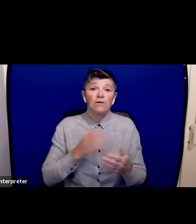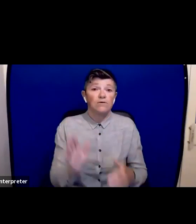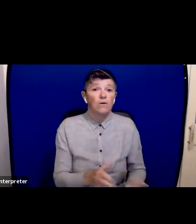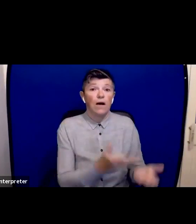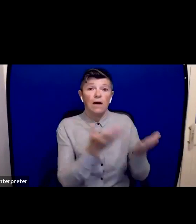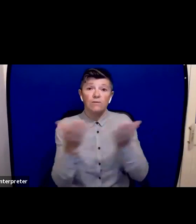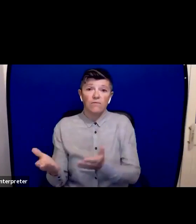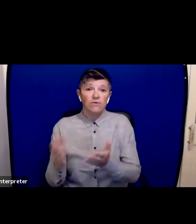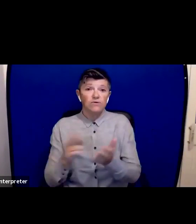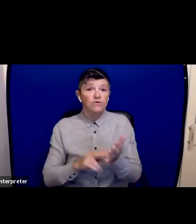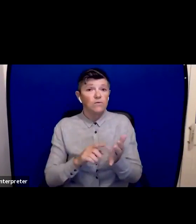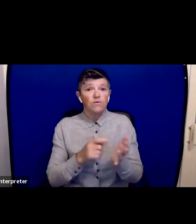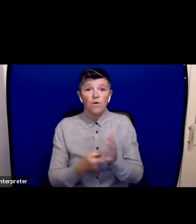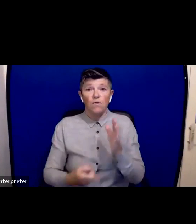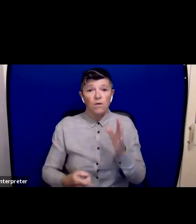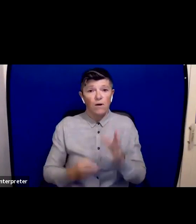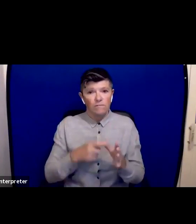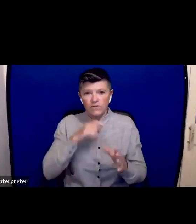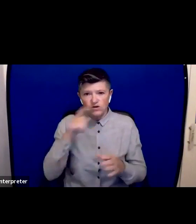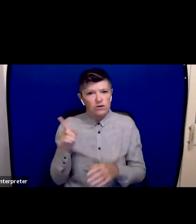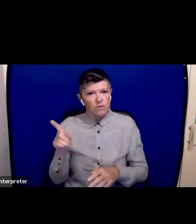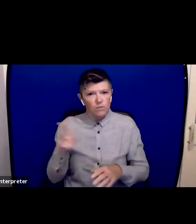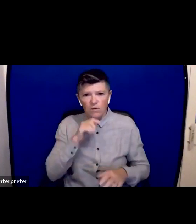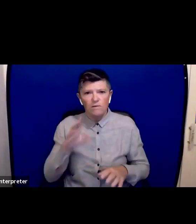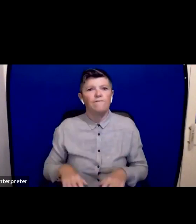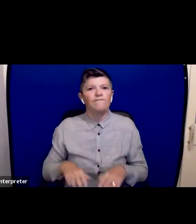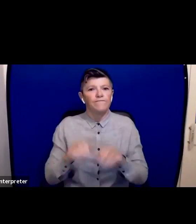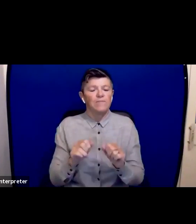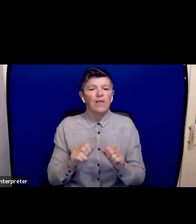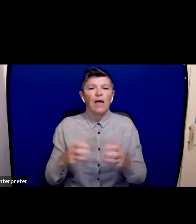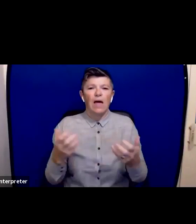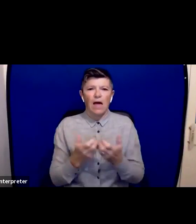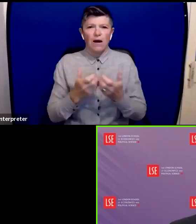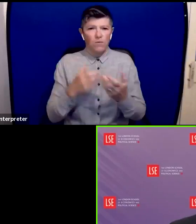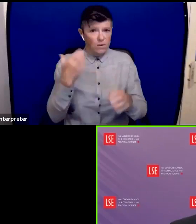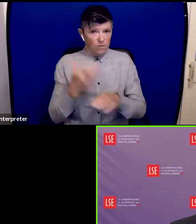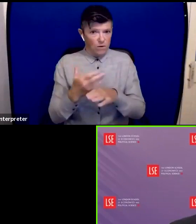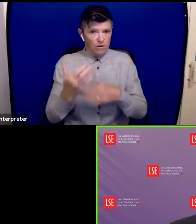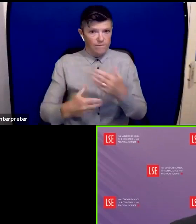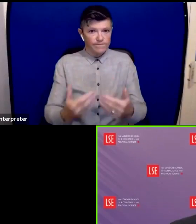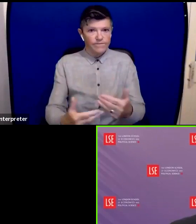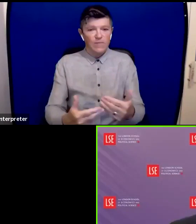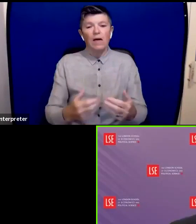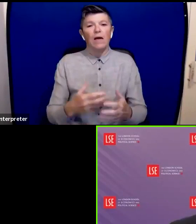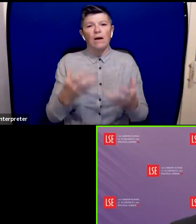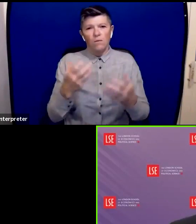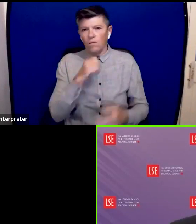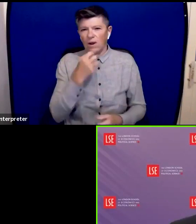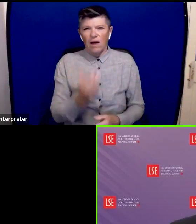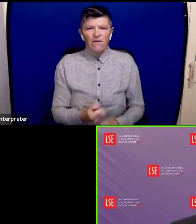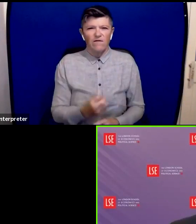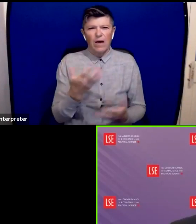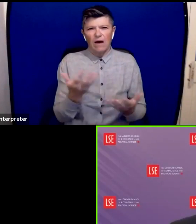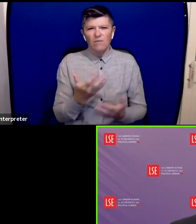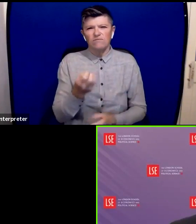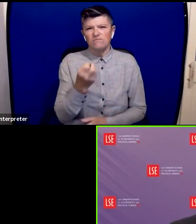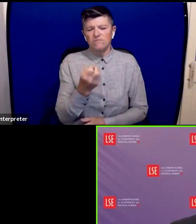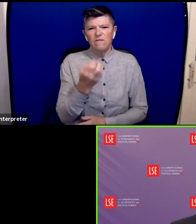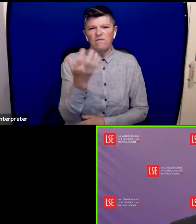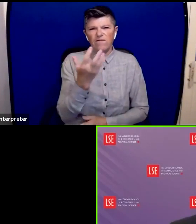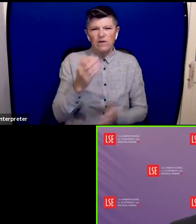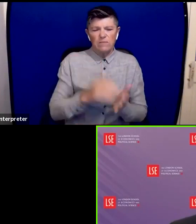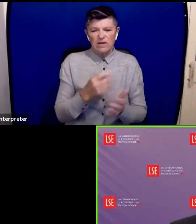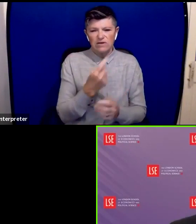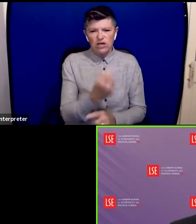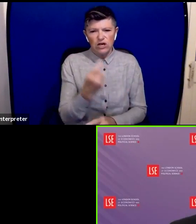will begin. The way we'll work is we'll have three presentations from the panelists, about 15 minutes each, and then the discussants will